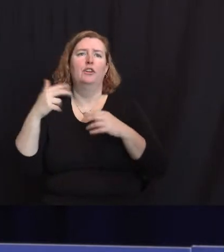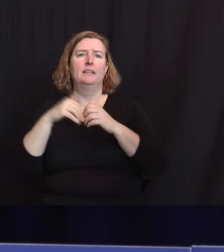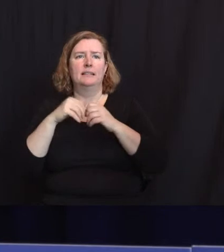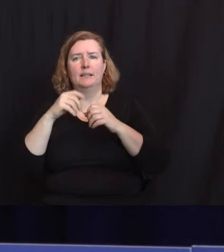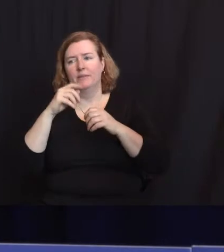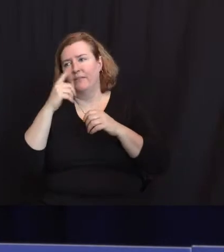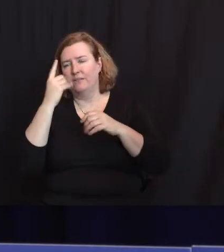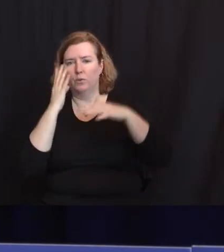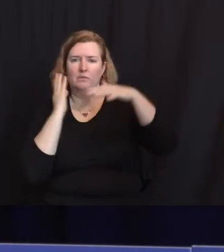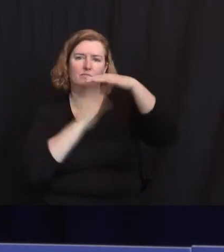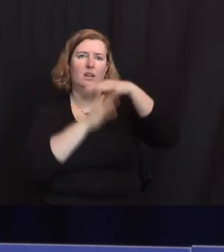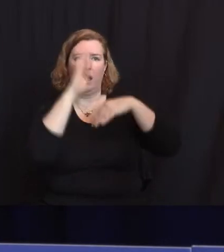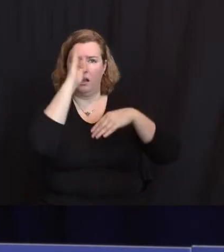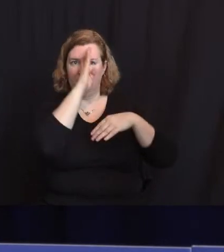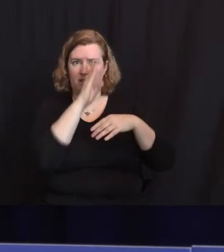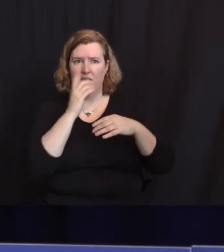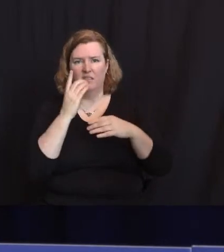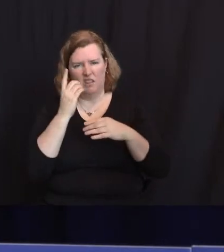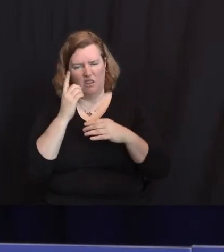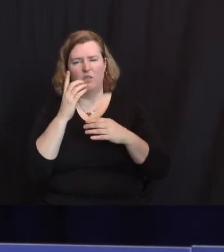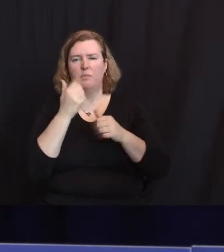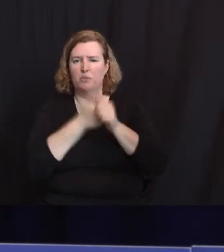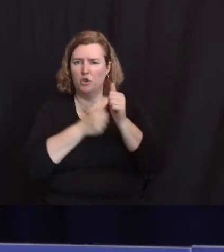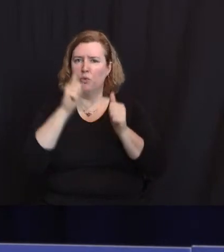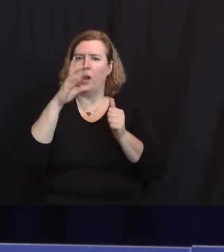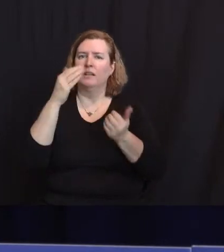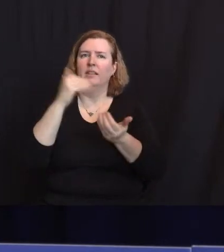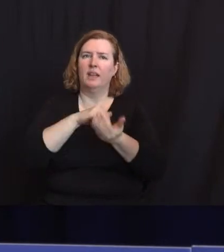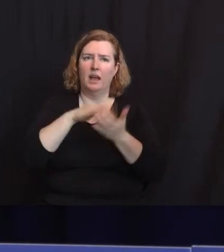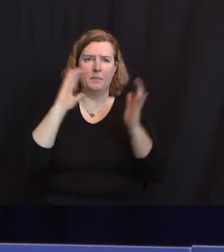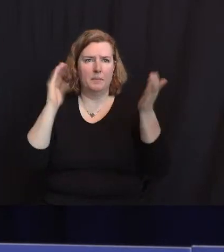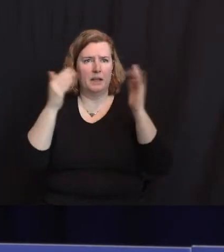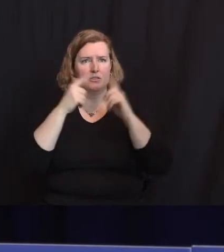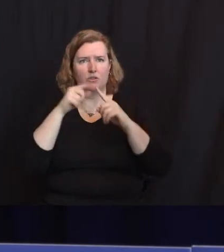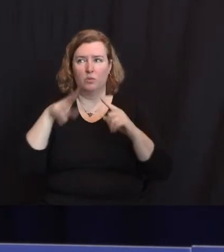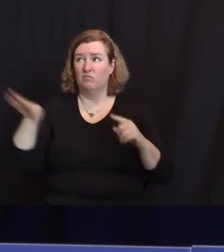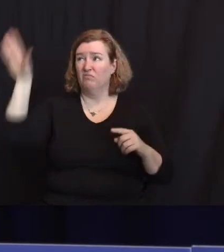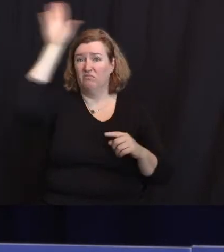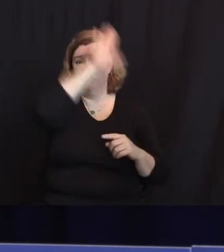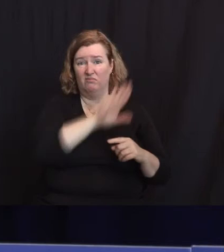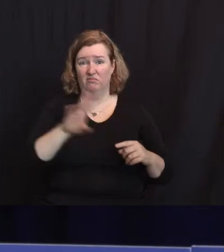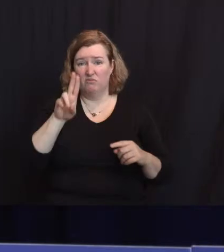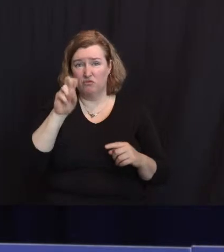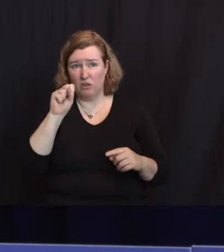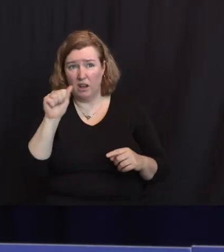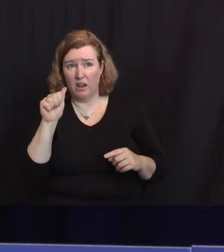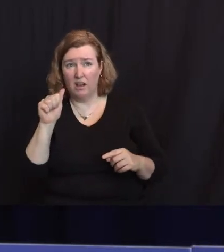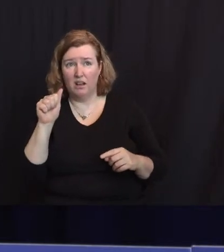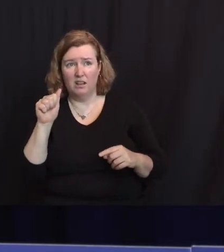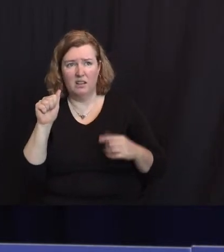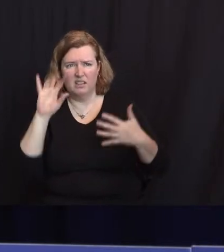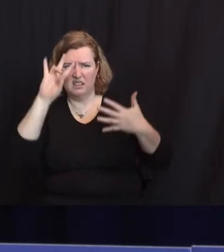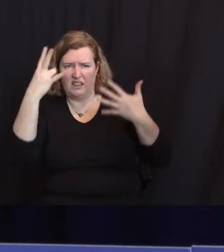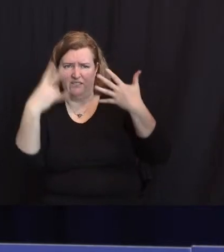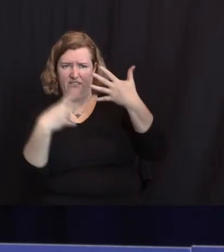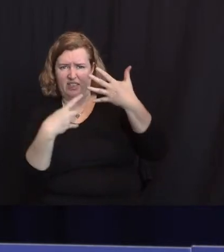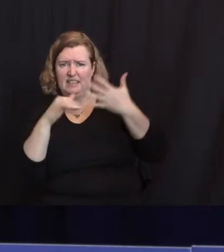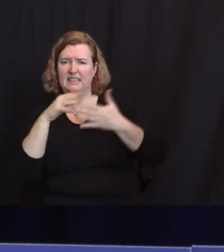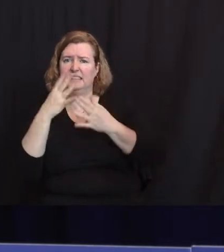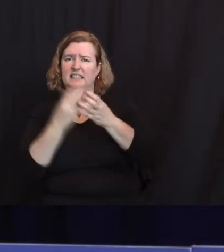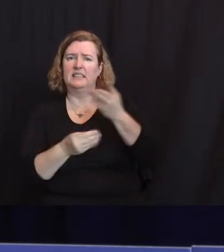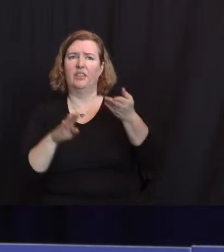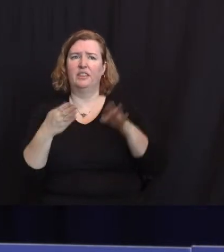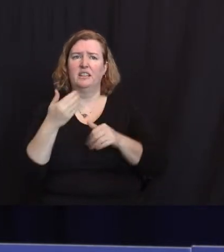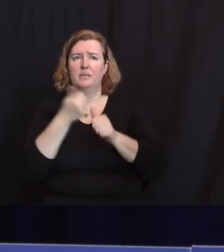per 100,000 in the United States, and we rank seventh in deaths per